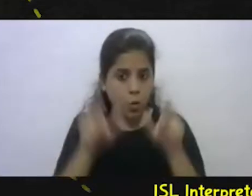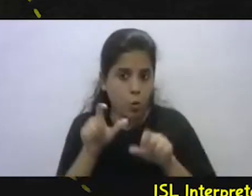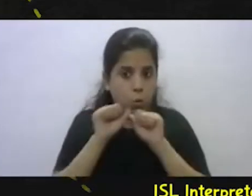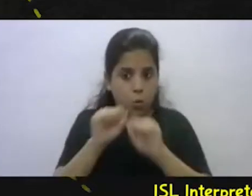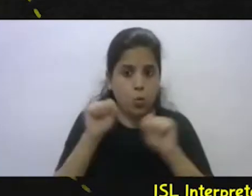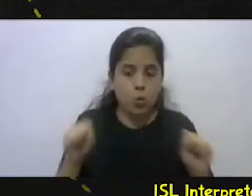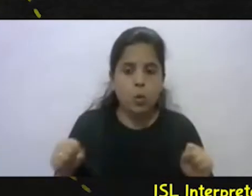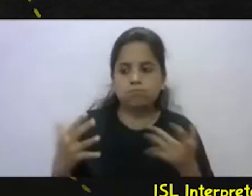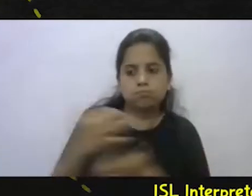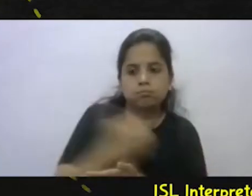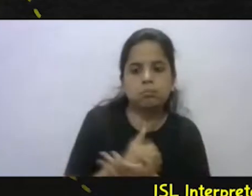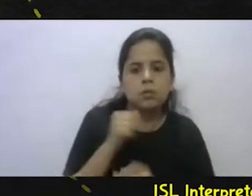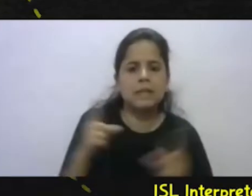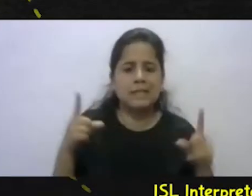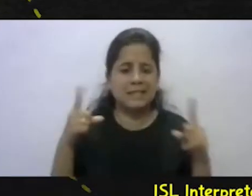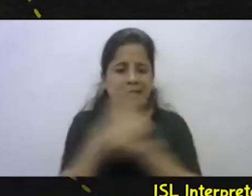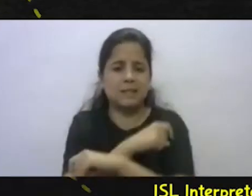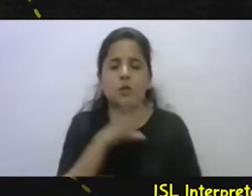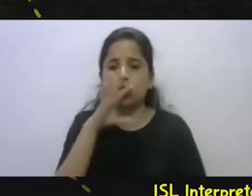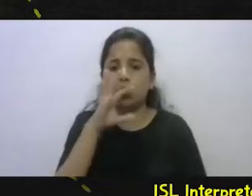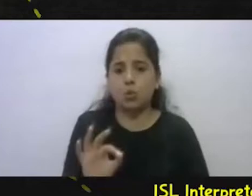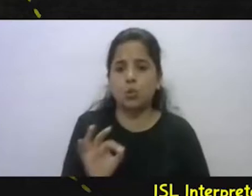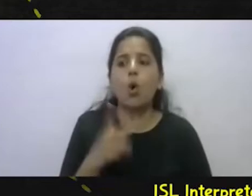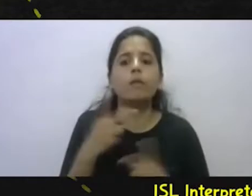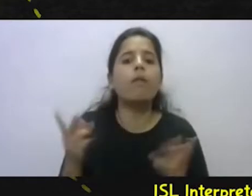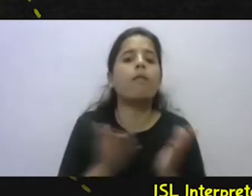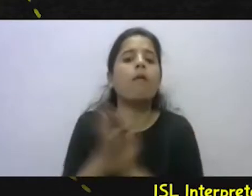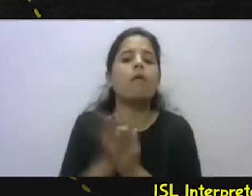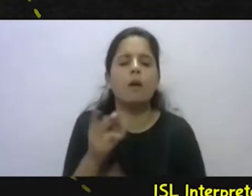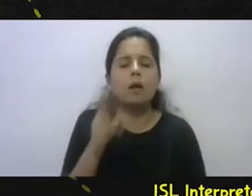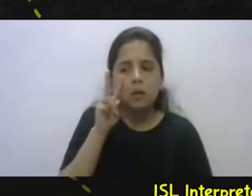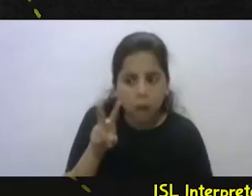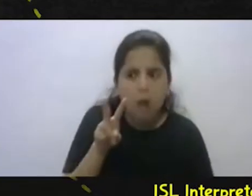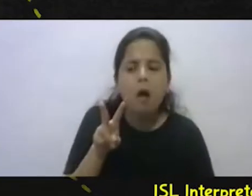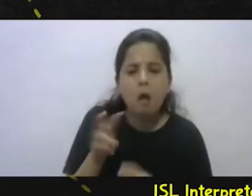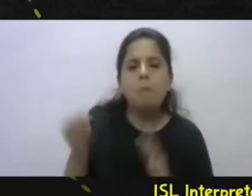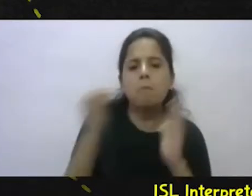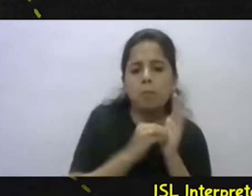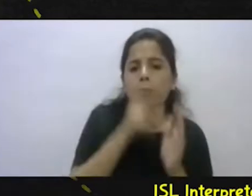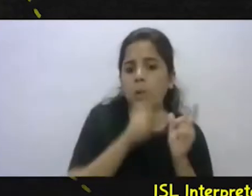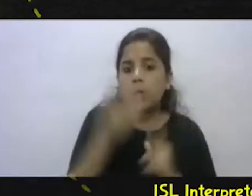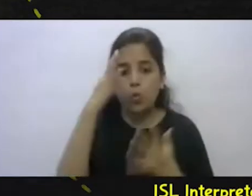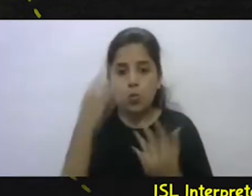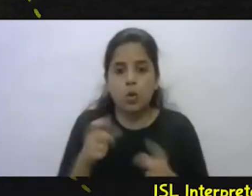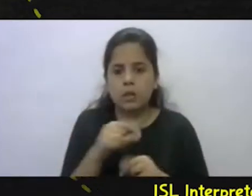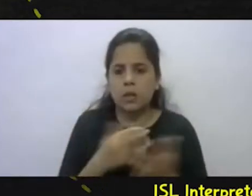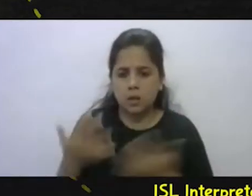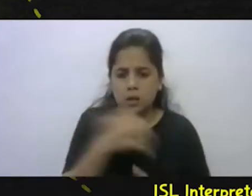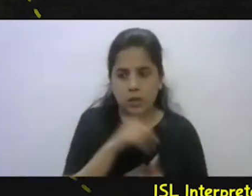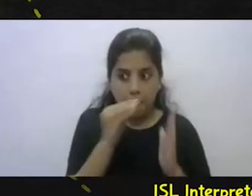and capture complicated realities in different ways, people are also used to consuming data in a